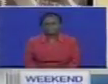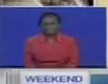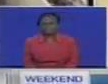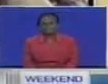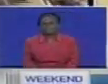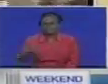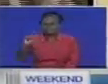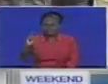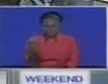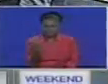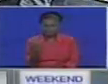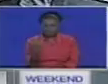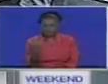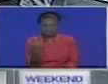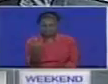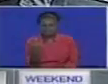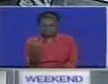First,